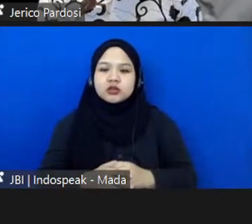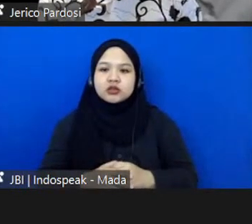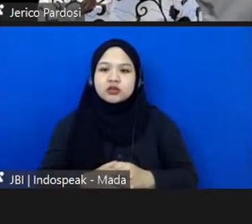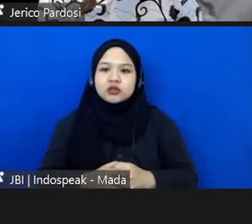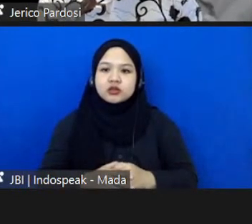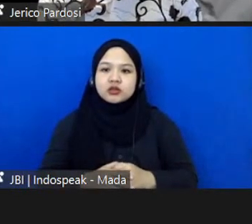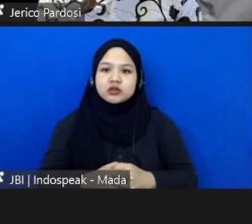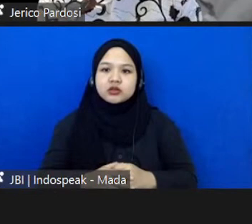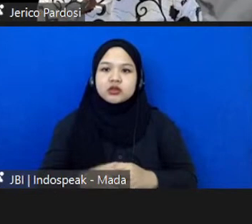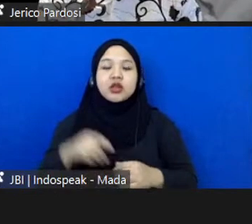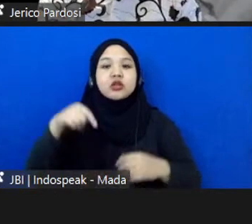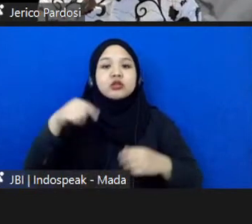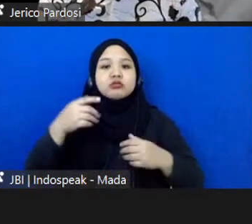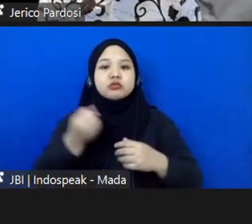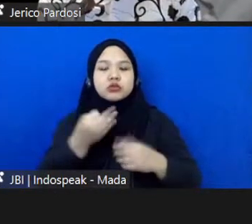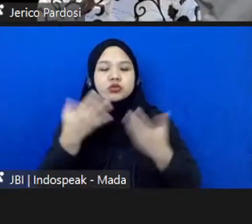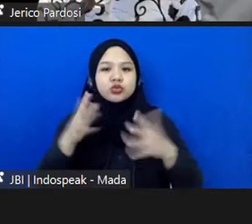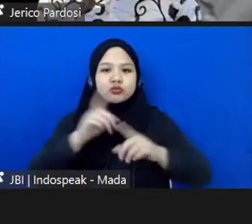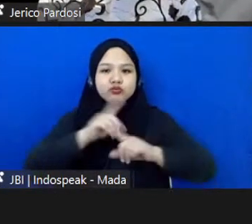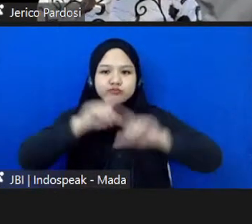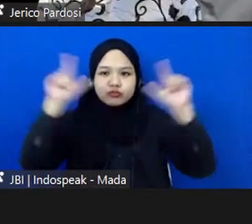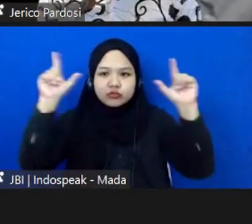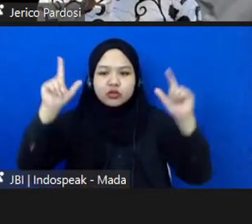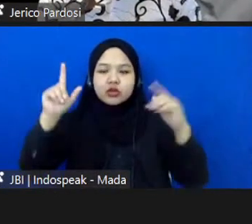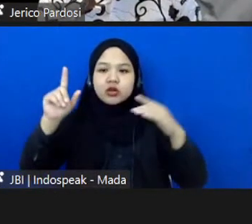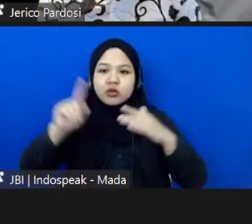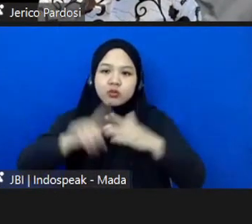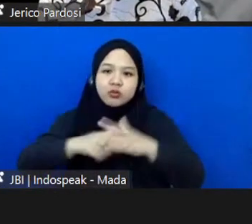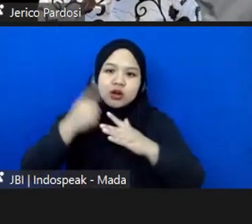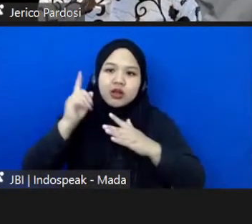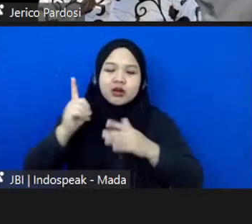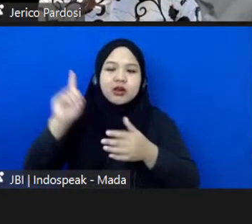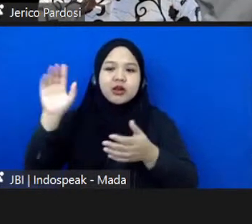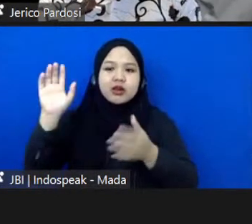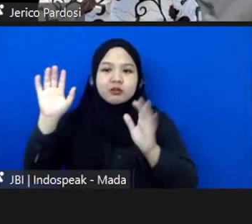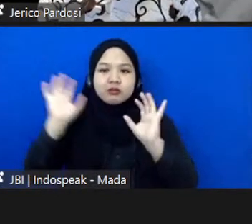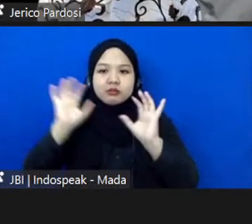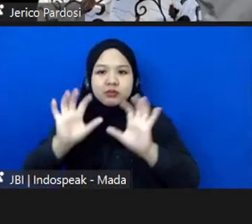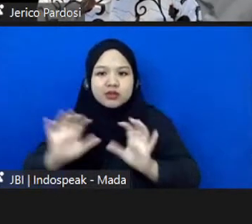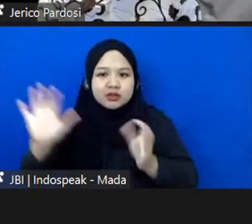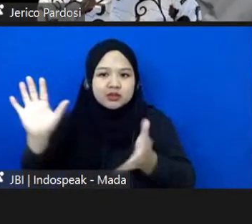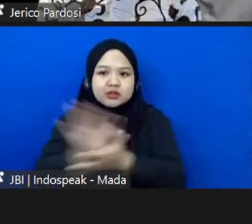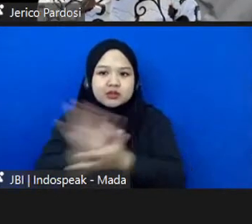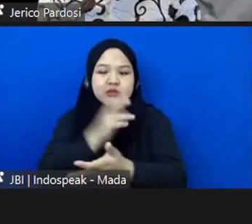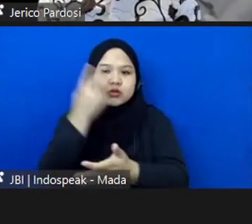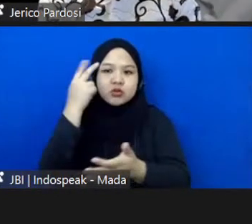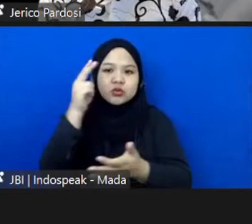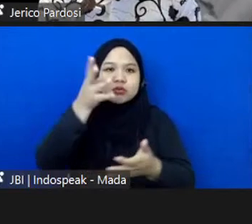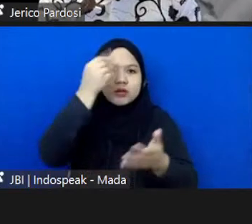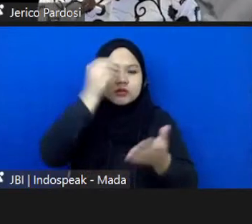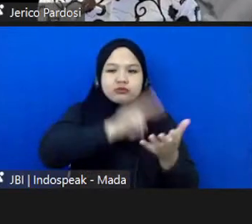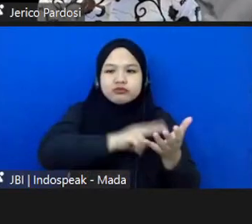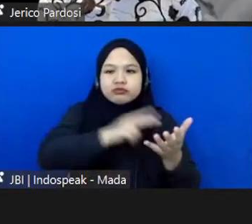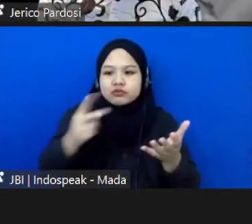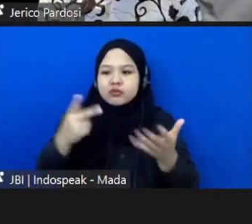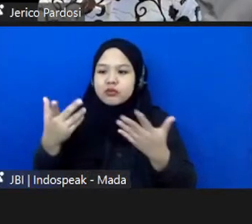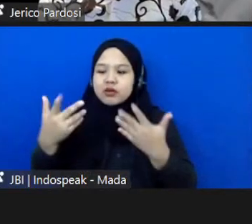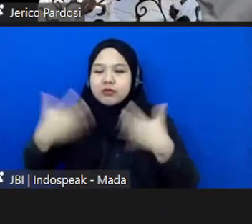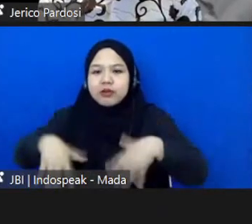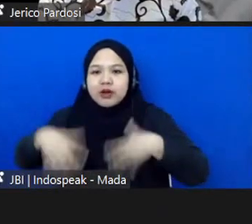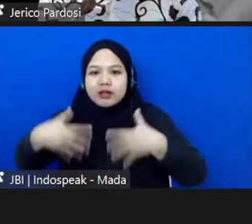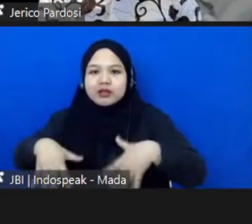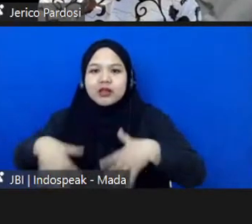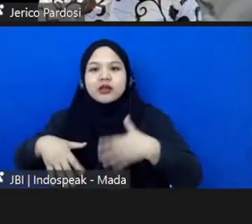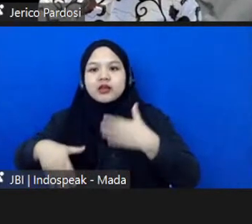increased greatly, and that has created a lot of opportunities to interpret how psychiatry is practiced, and